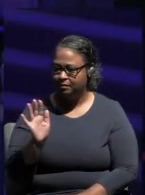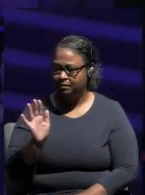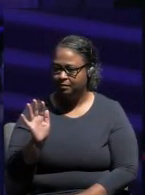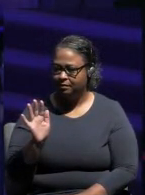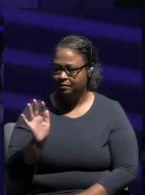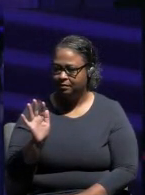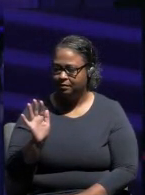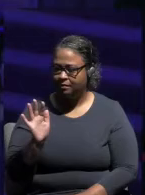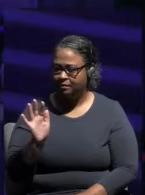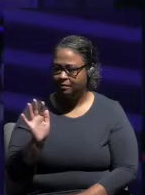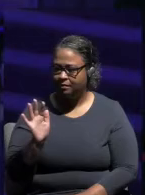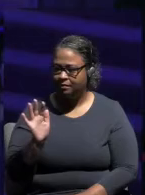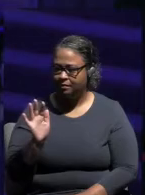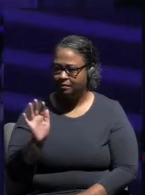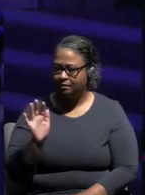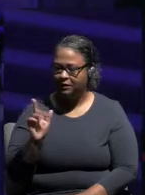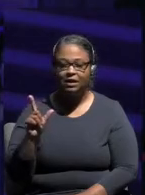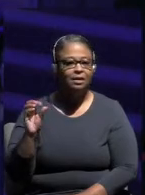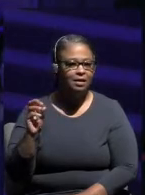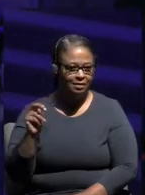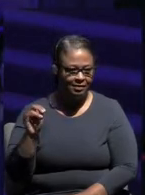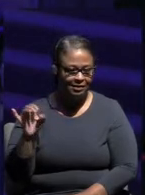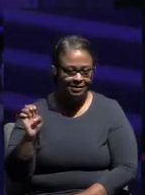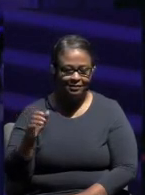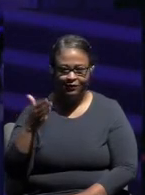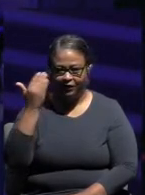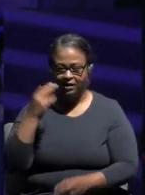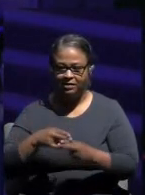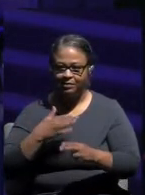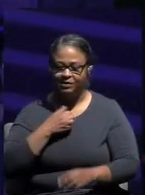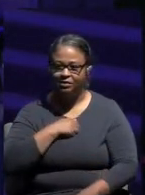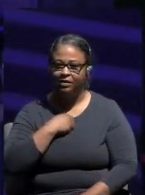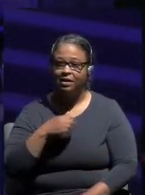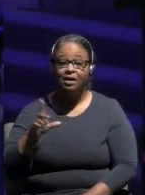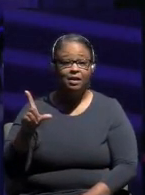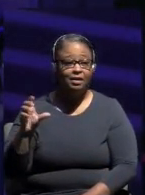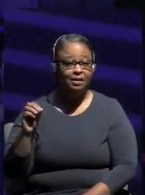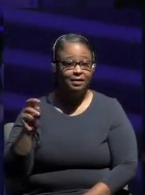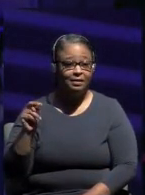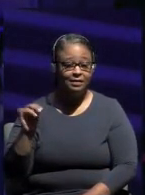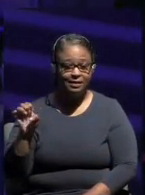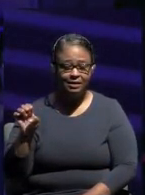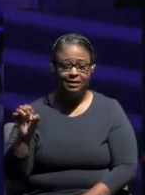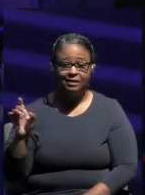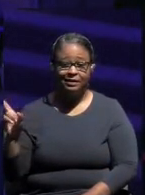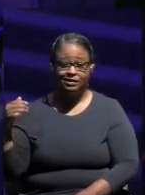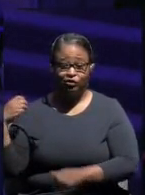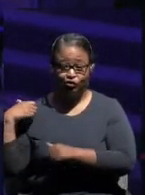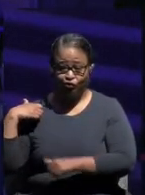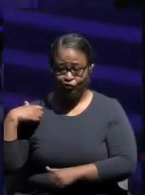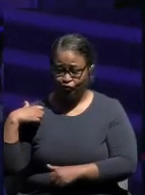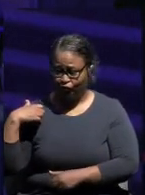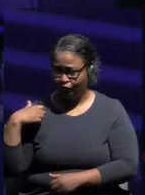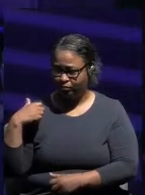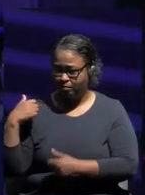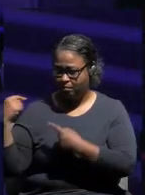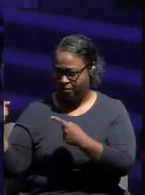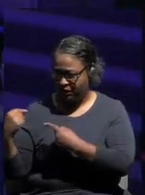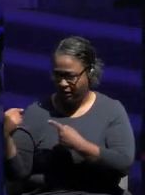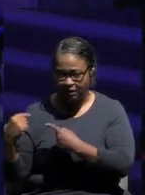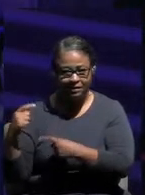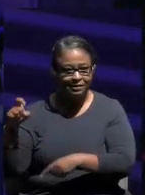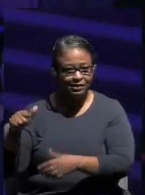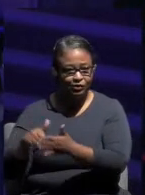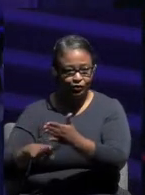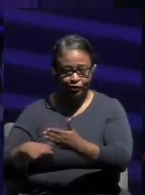least not the one that is in pain. Amen. And so he's got some stuff going on there that will require surgery. We